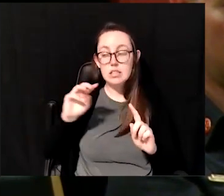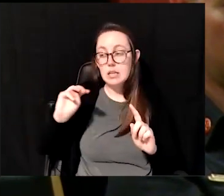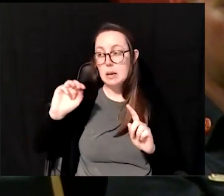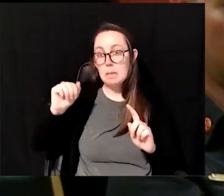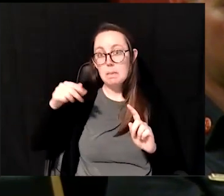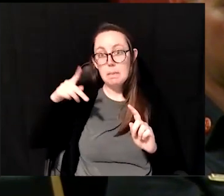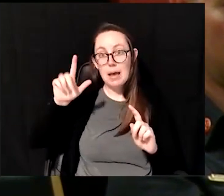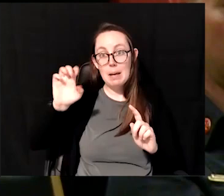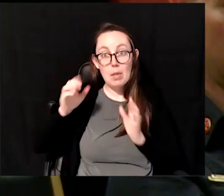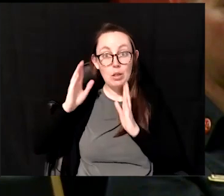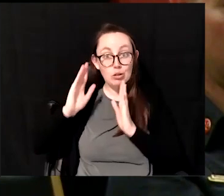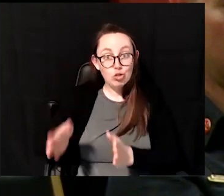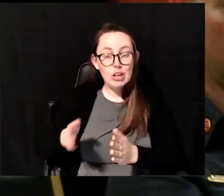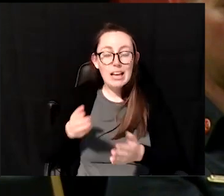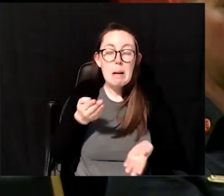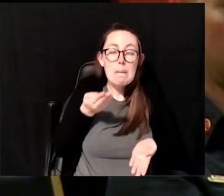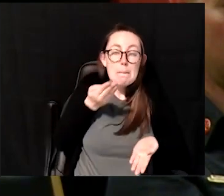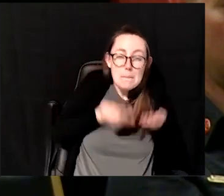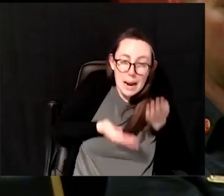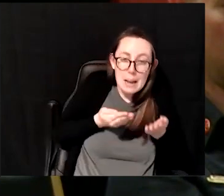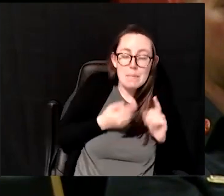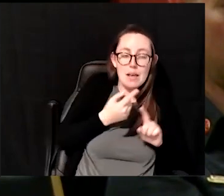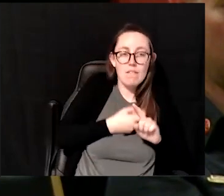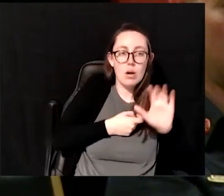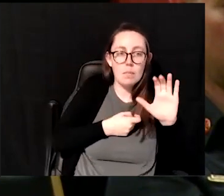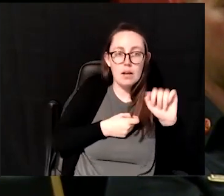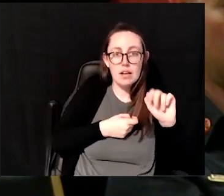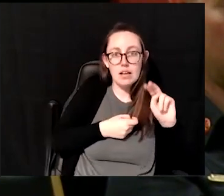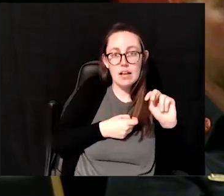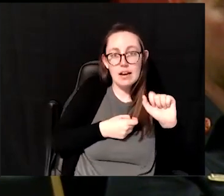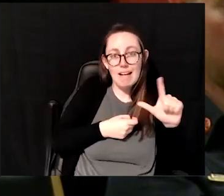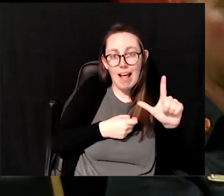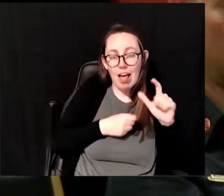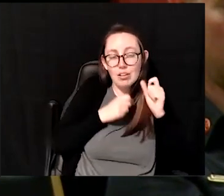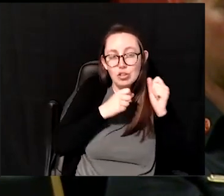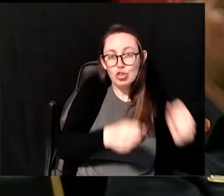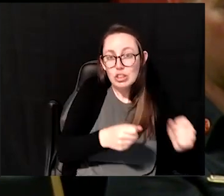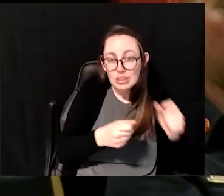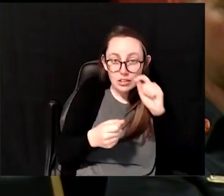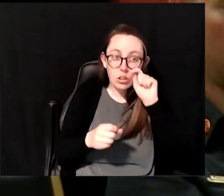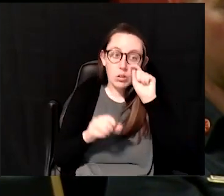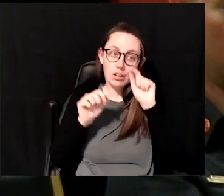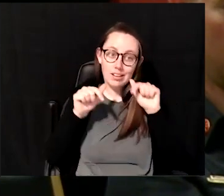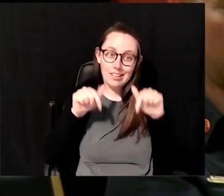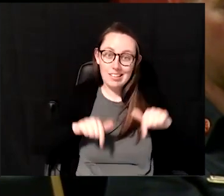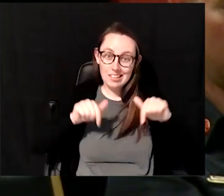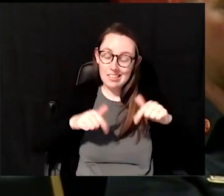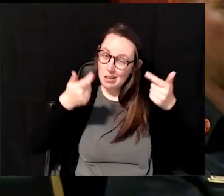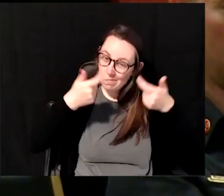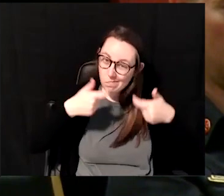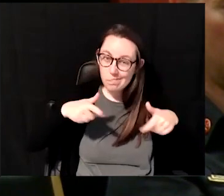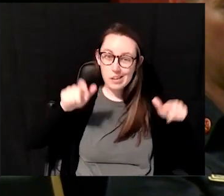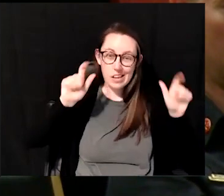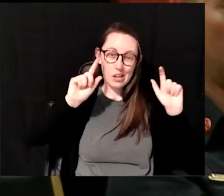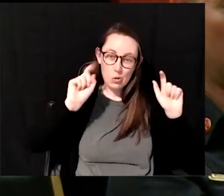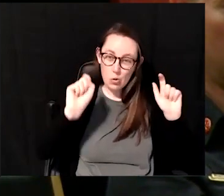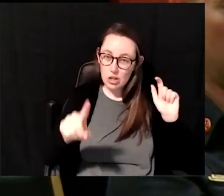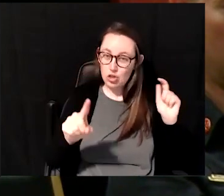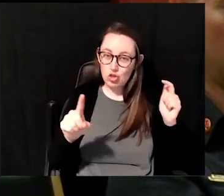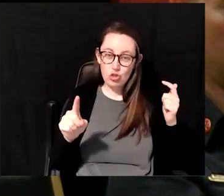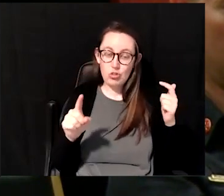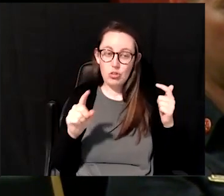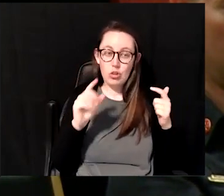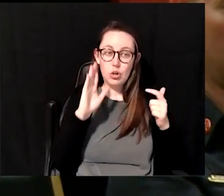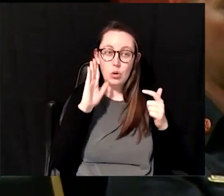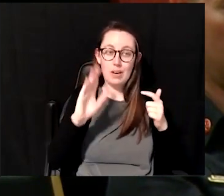Canal Street so I mean this is really this is a big big question that would have a profound effect on that